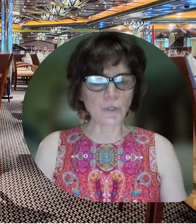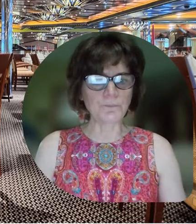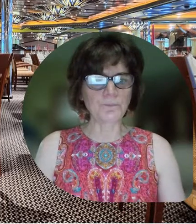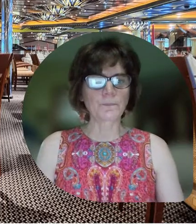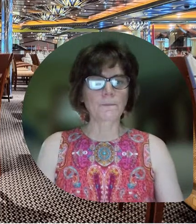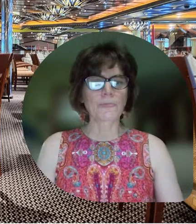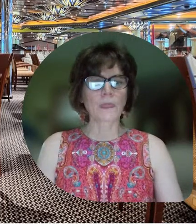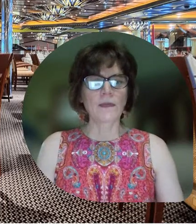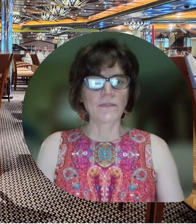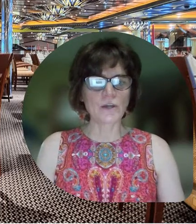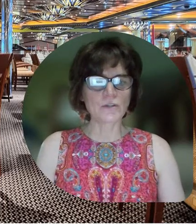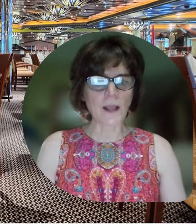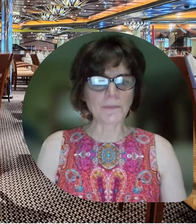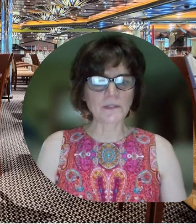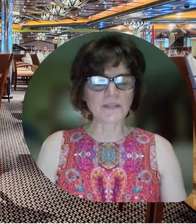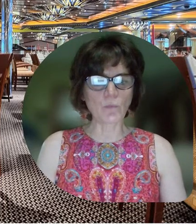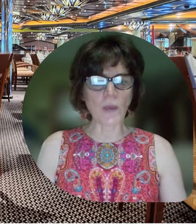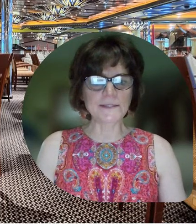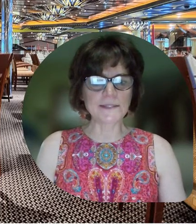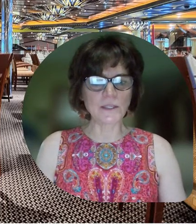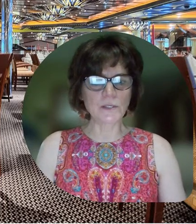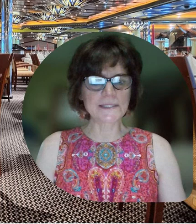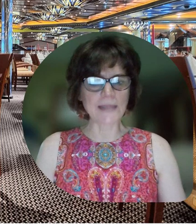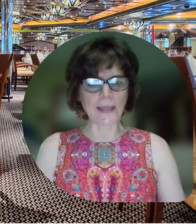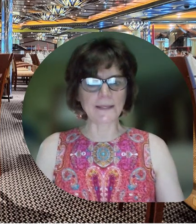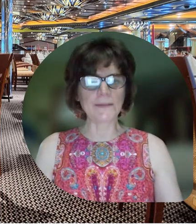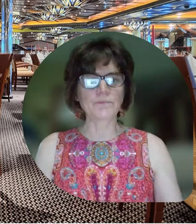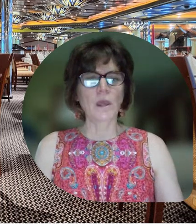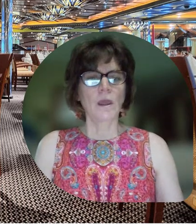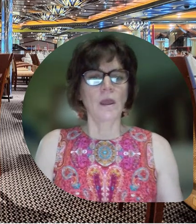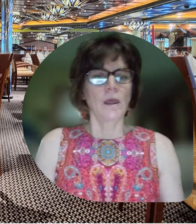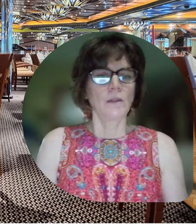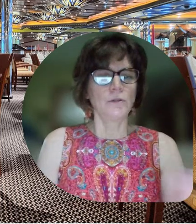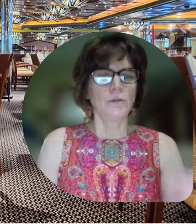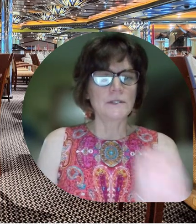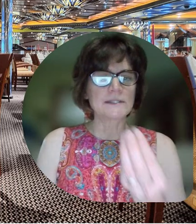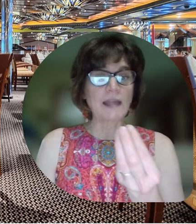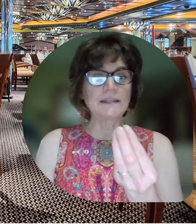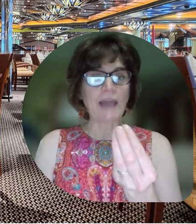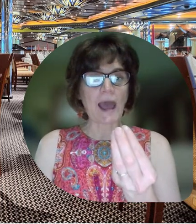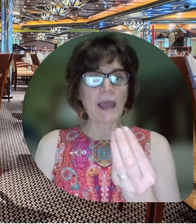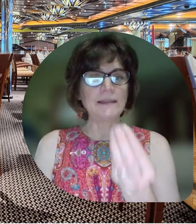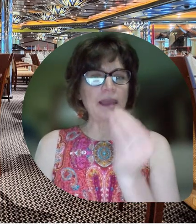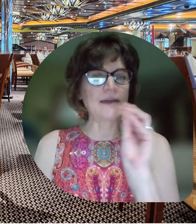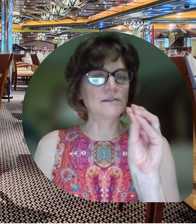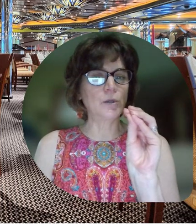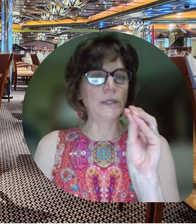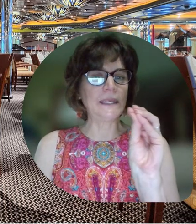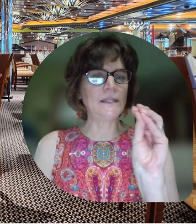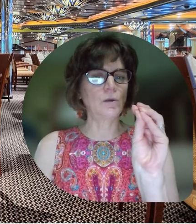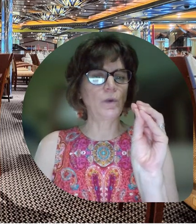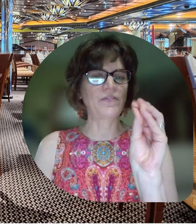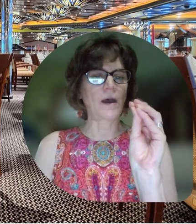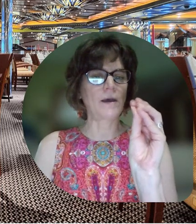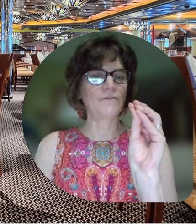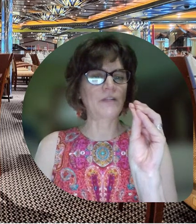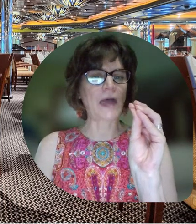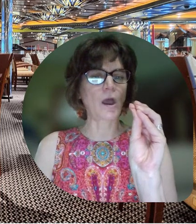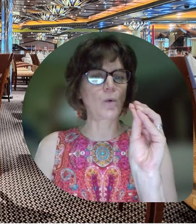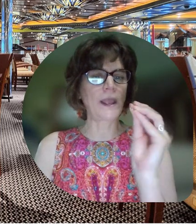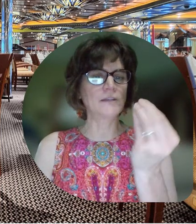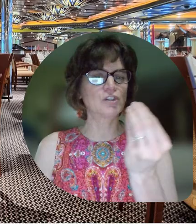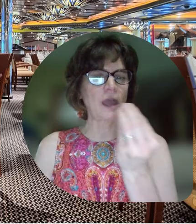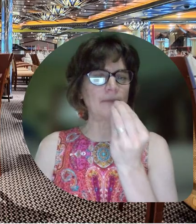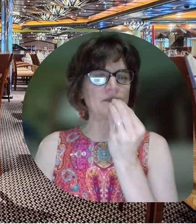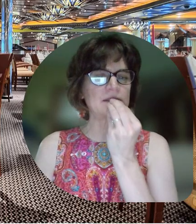Dining room. There's a couple of different ways that you can sign it. You can dine as to eat with a flat